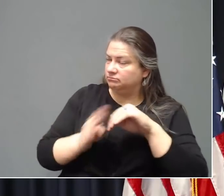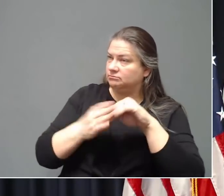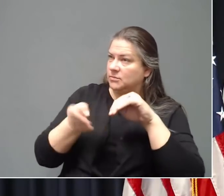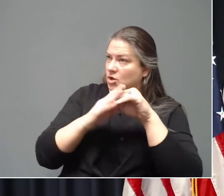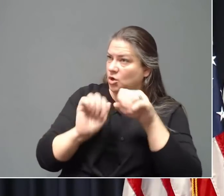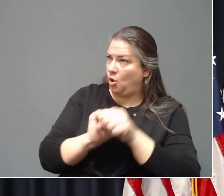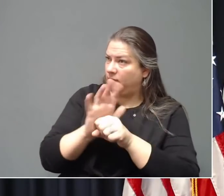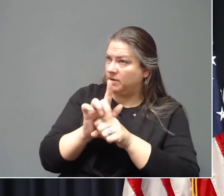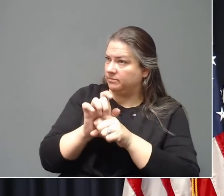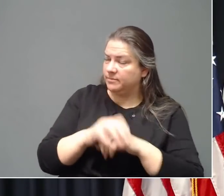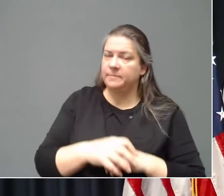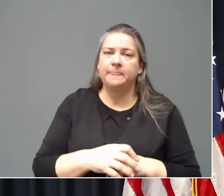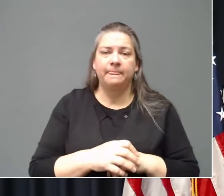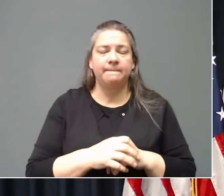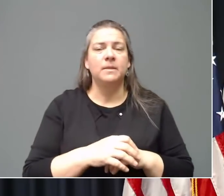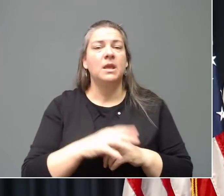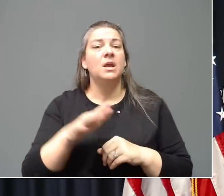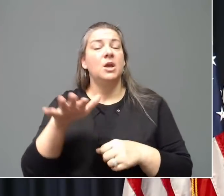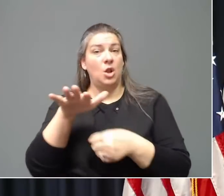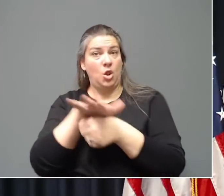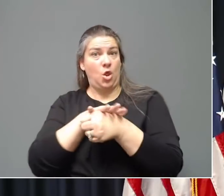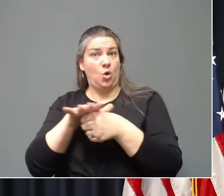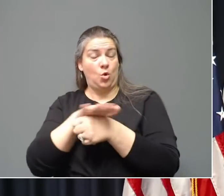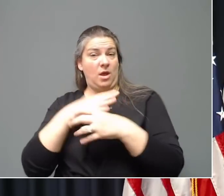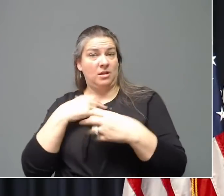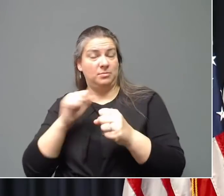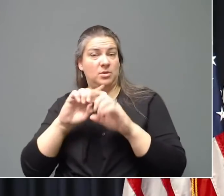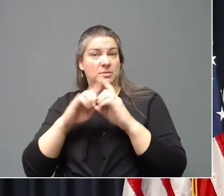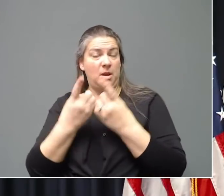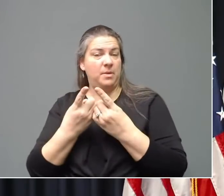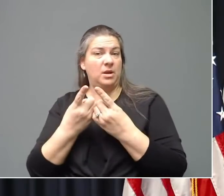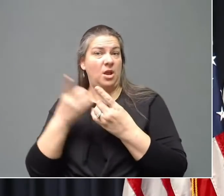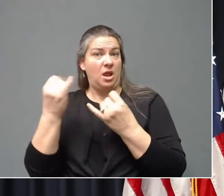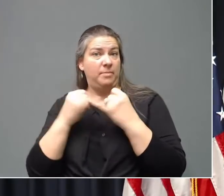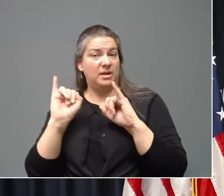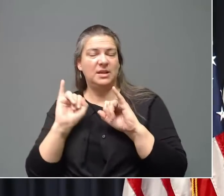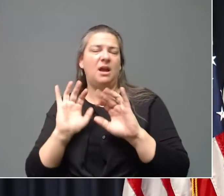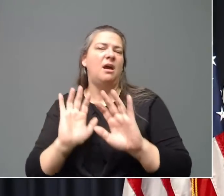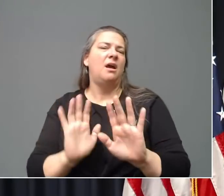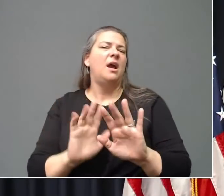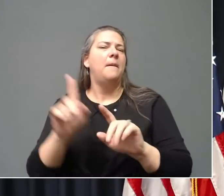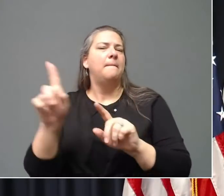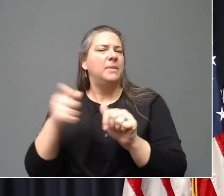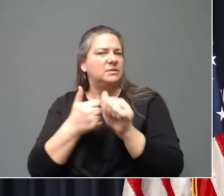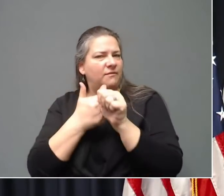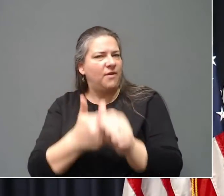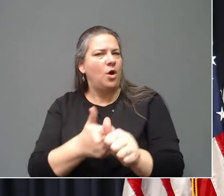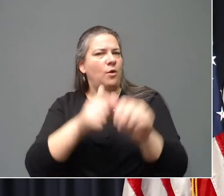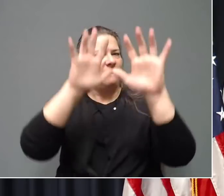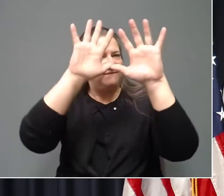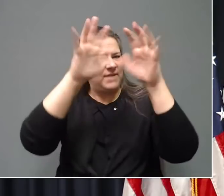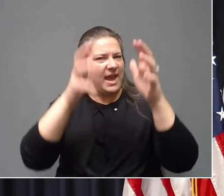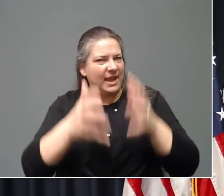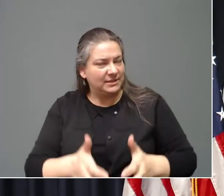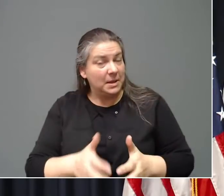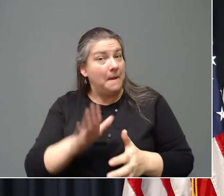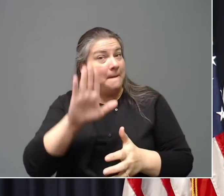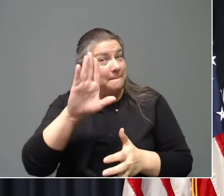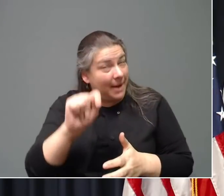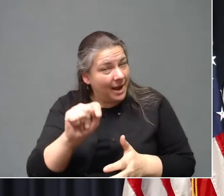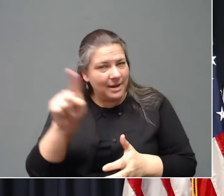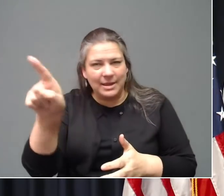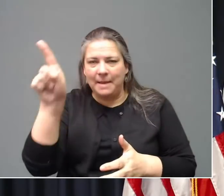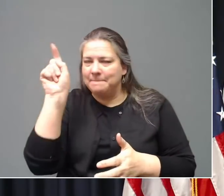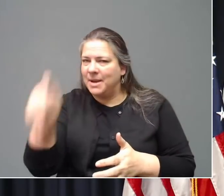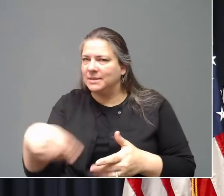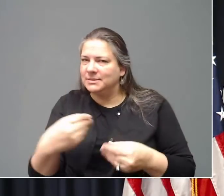local autonomy, everybody has got to follow the phases, but you have to get 90% of the vaccine you